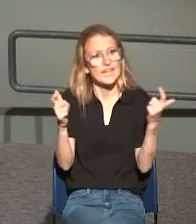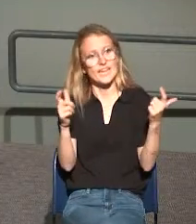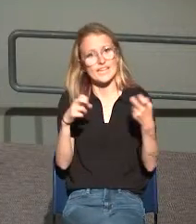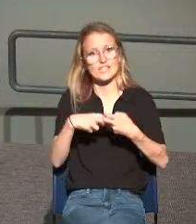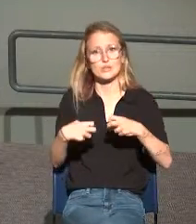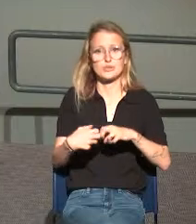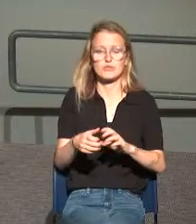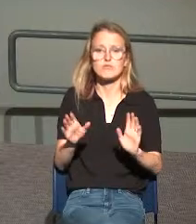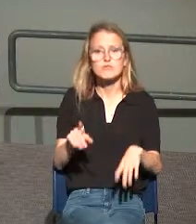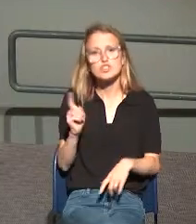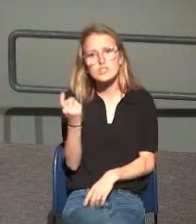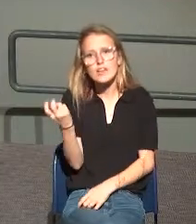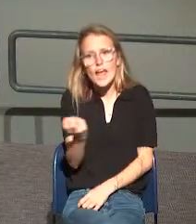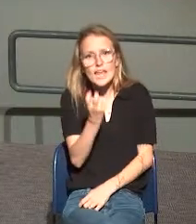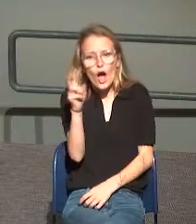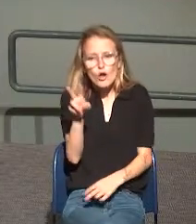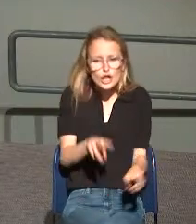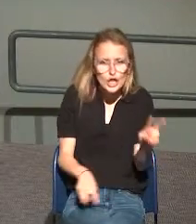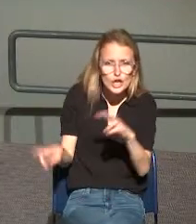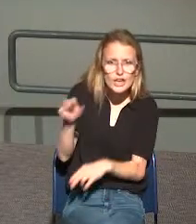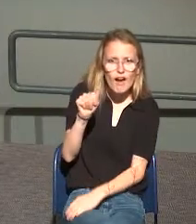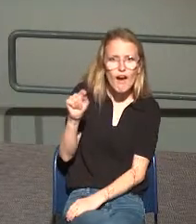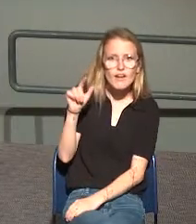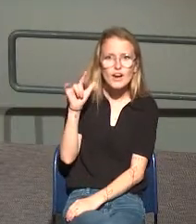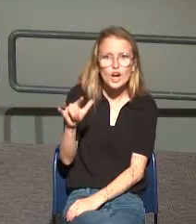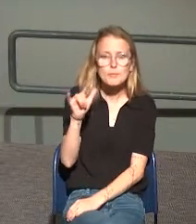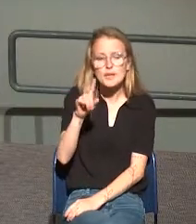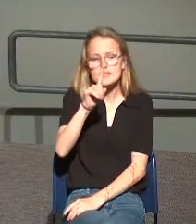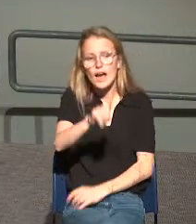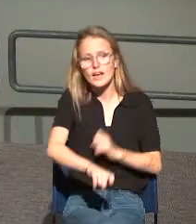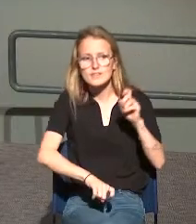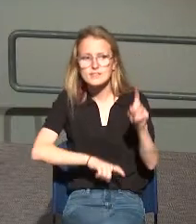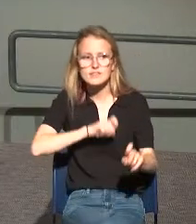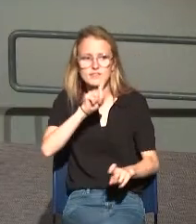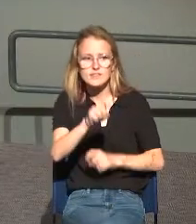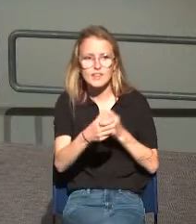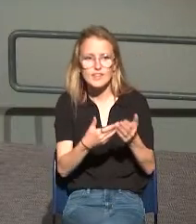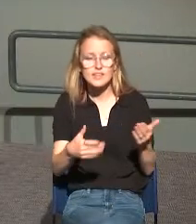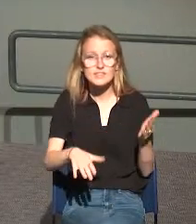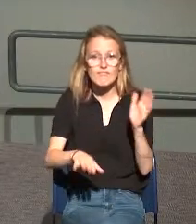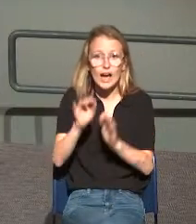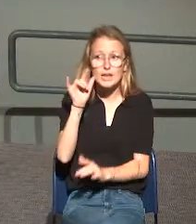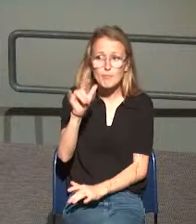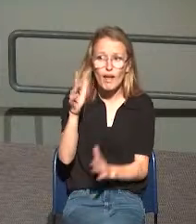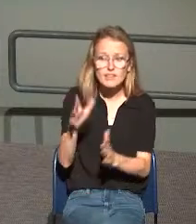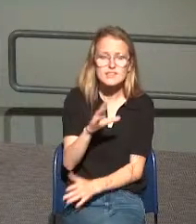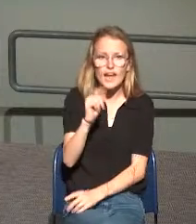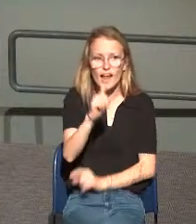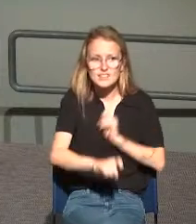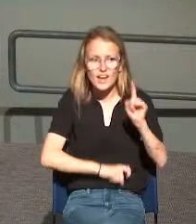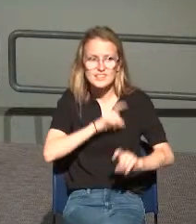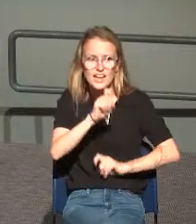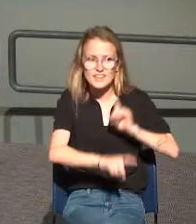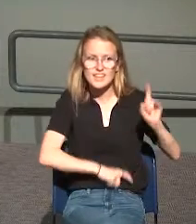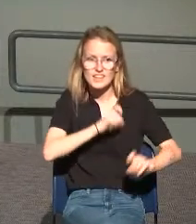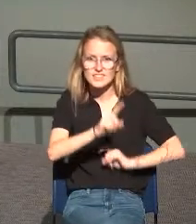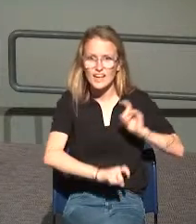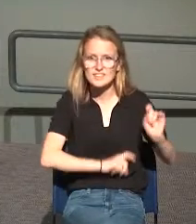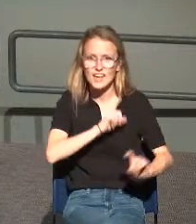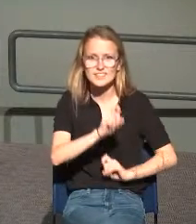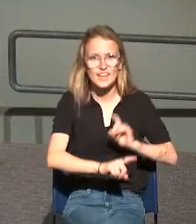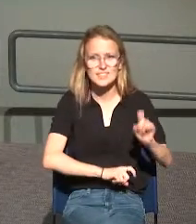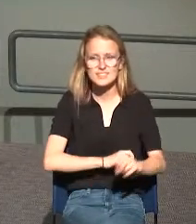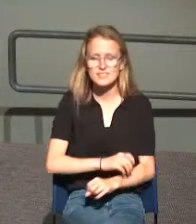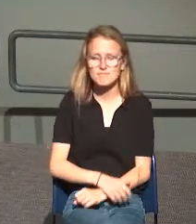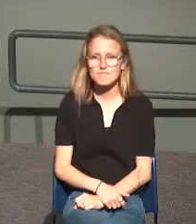hang around, look at the airplanes, and just ask questions. Find pilots and ask questions. Ask lots of questions.